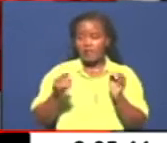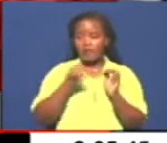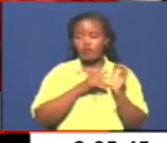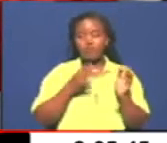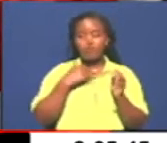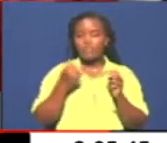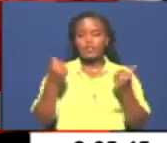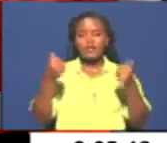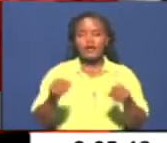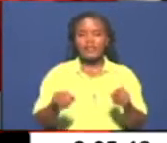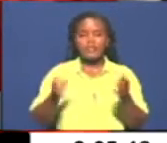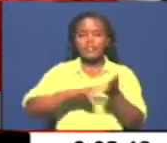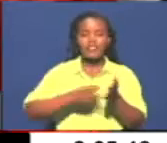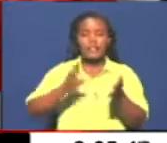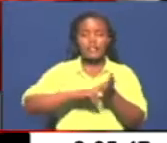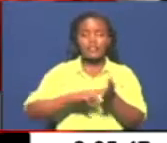repair and building